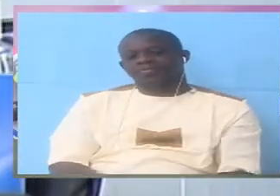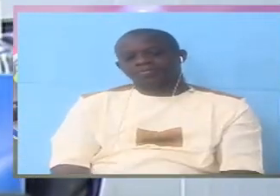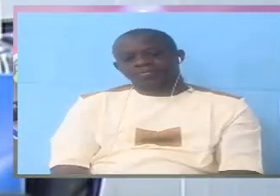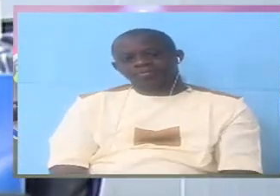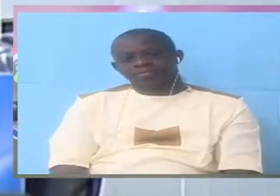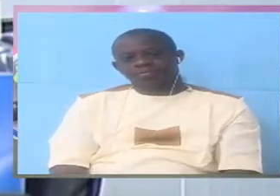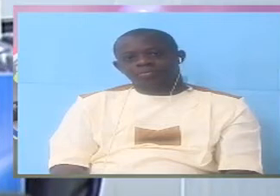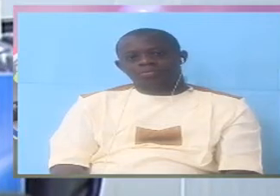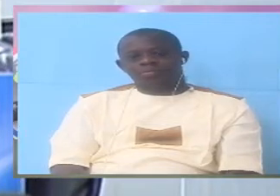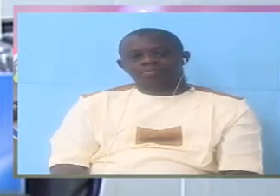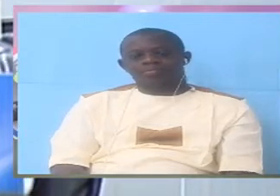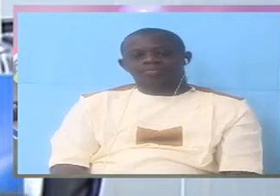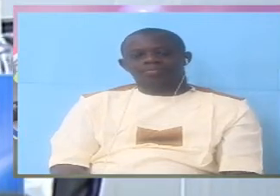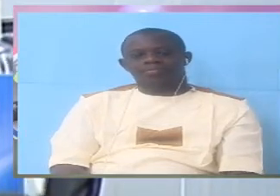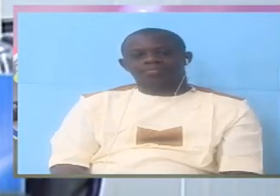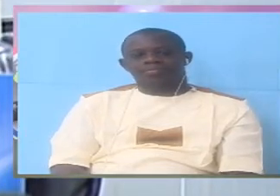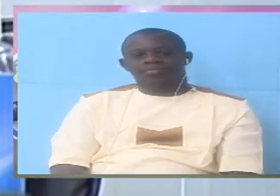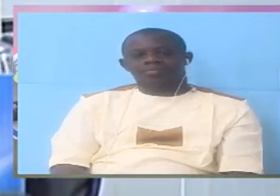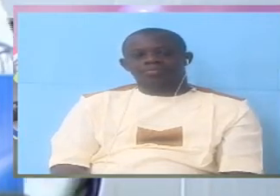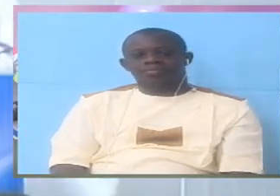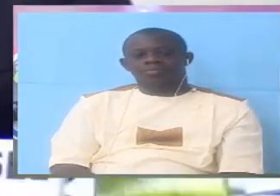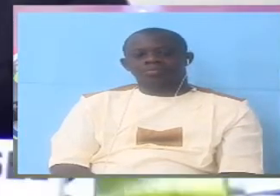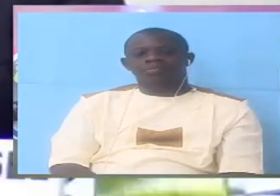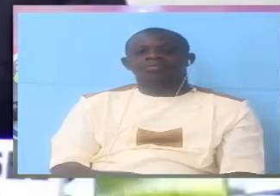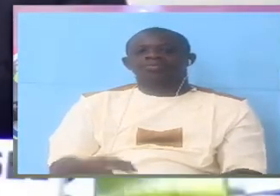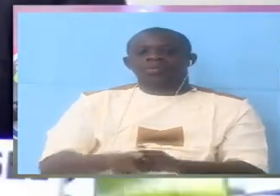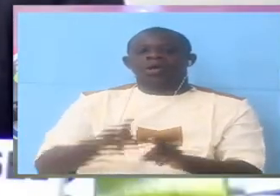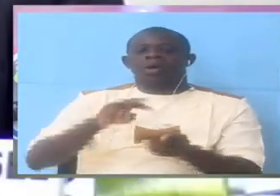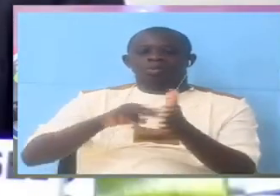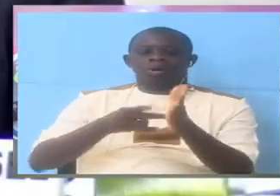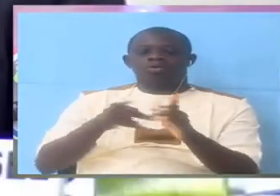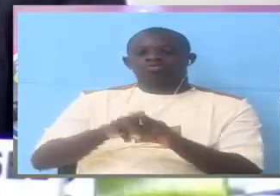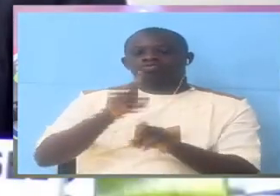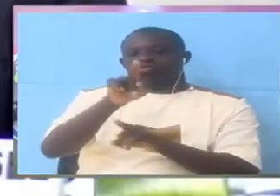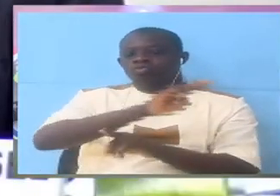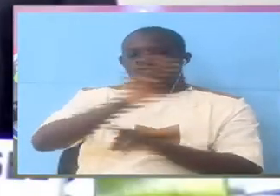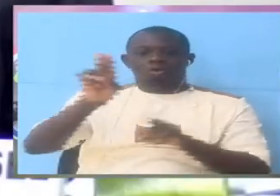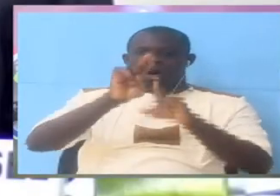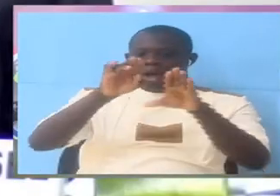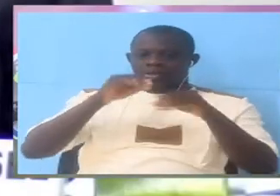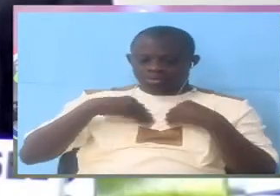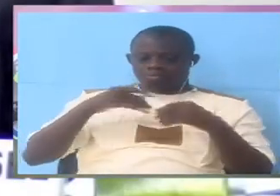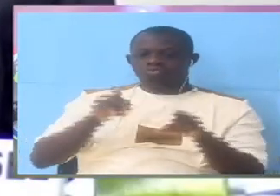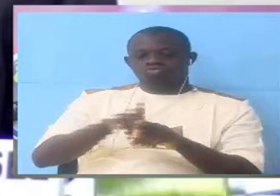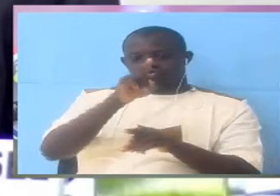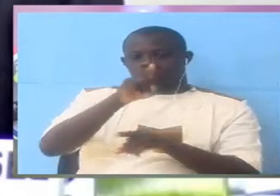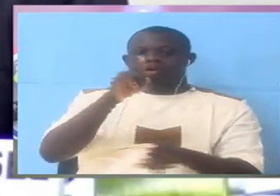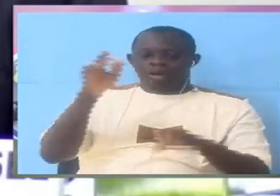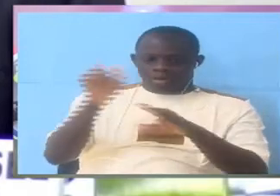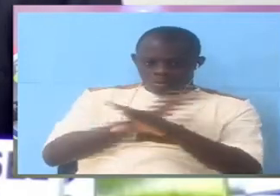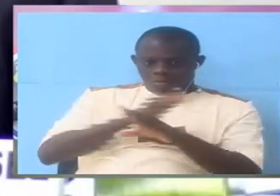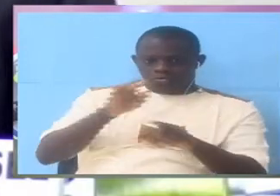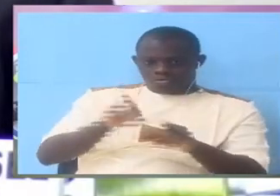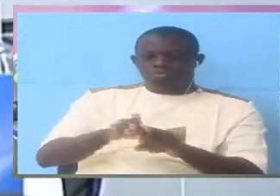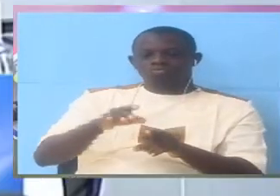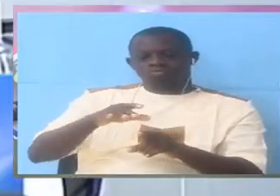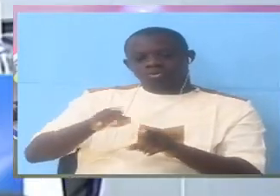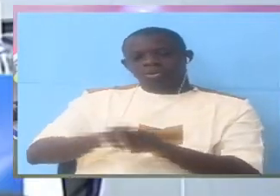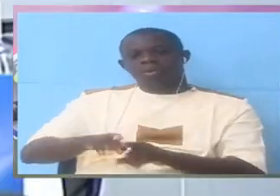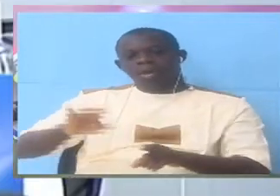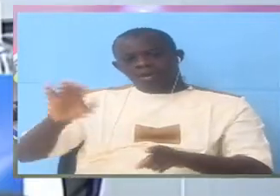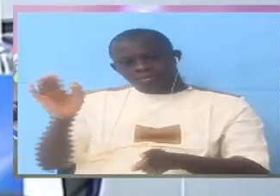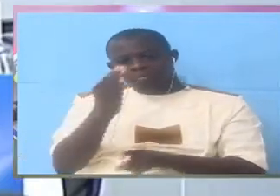We had about 7 or 8 okay, so you are denying that you hit Wasa Kamara? I can't remember.